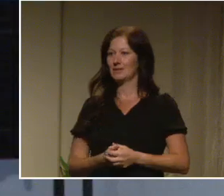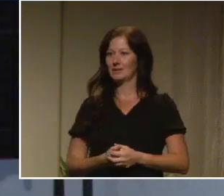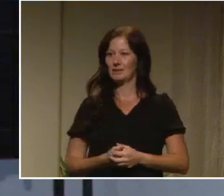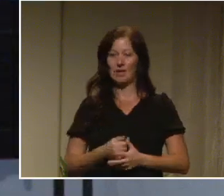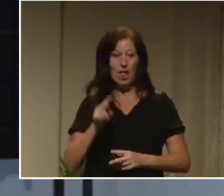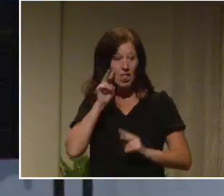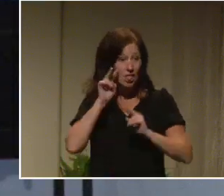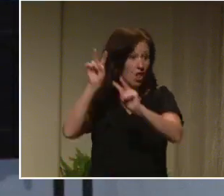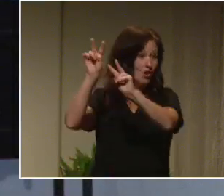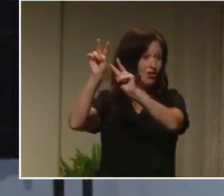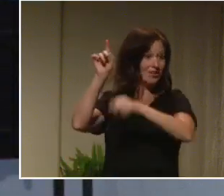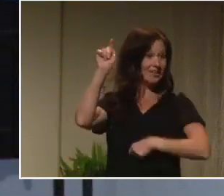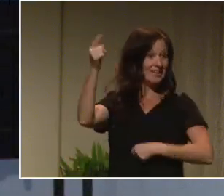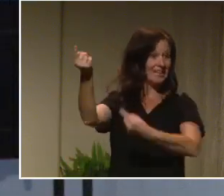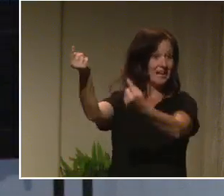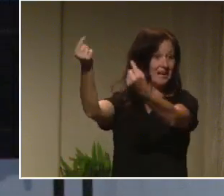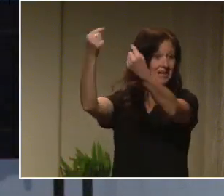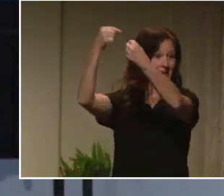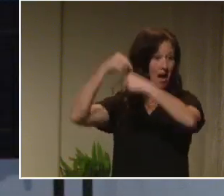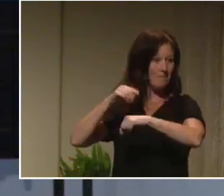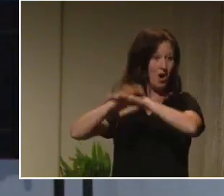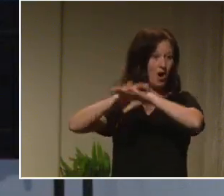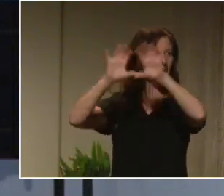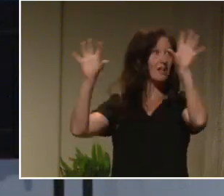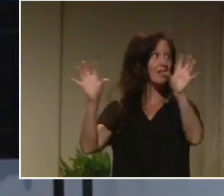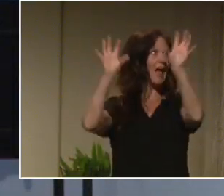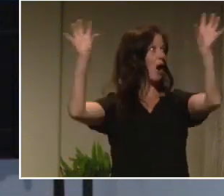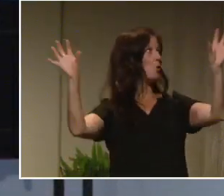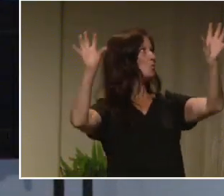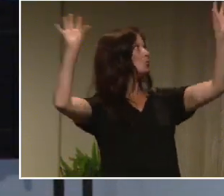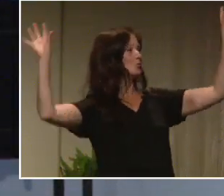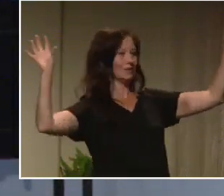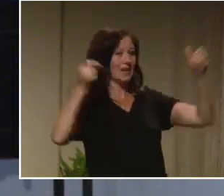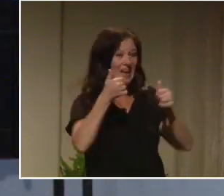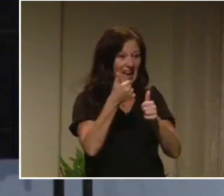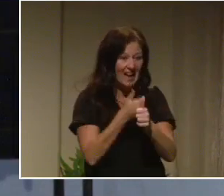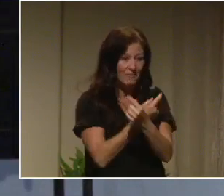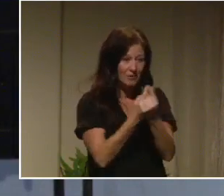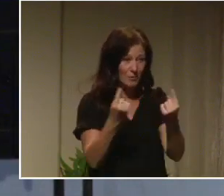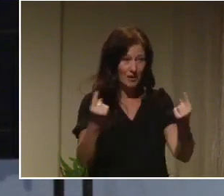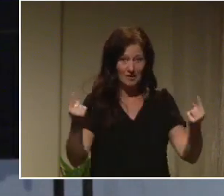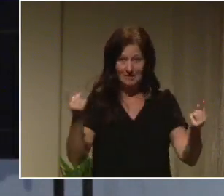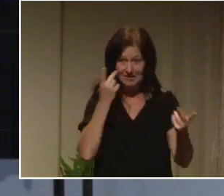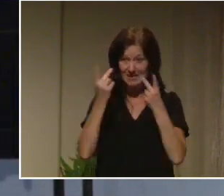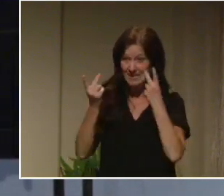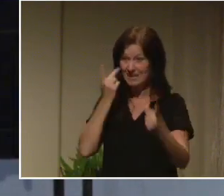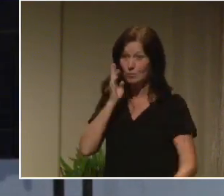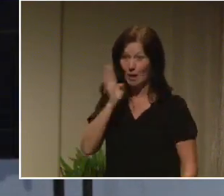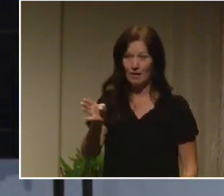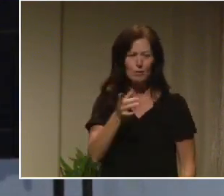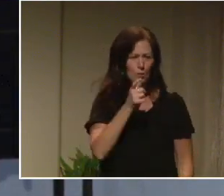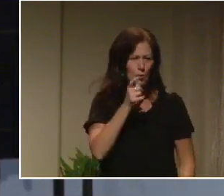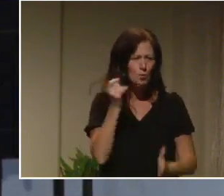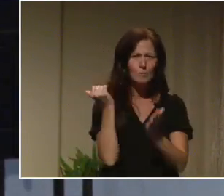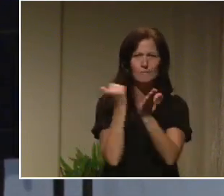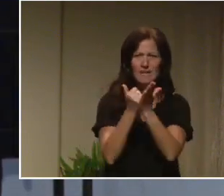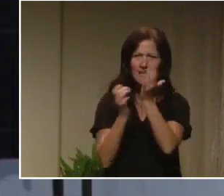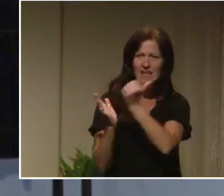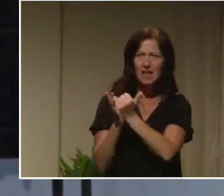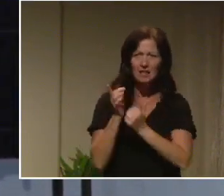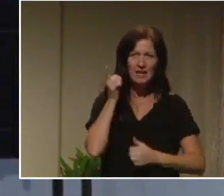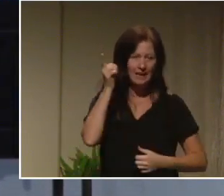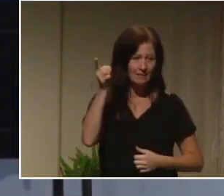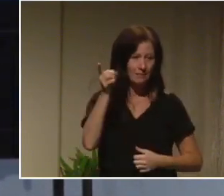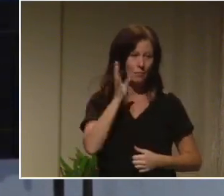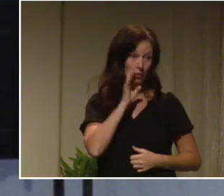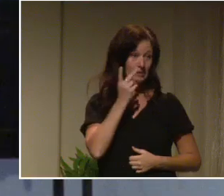clouds, and every eye will see him, and even those who pierced him. And all the